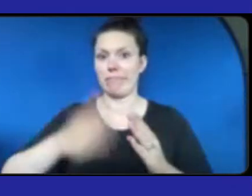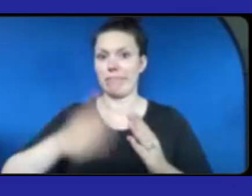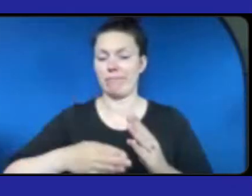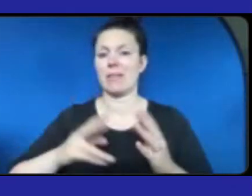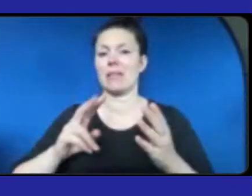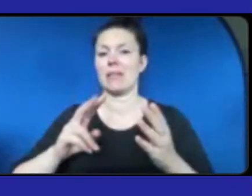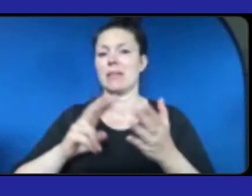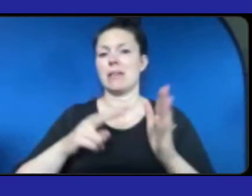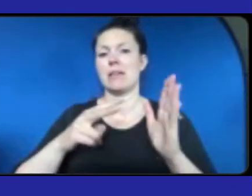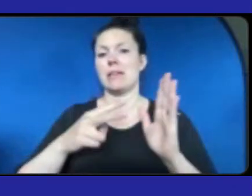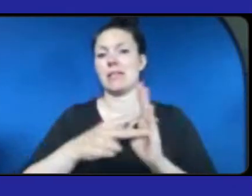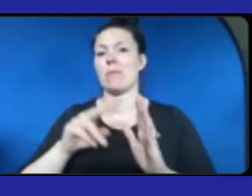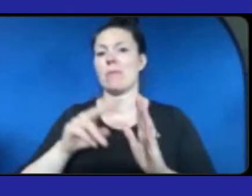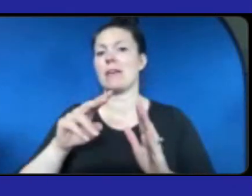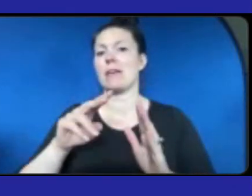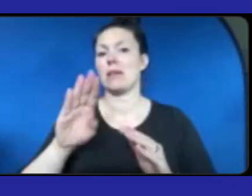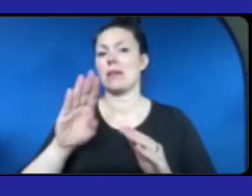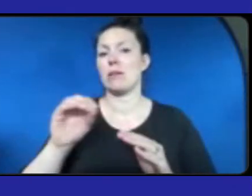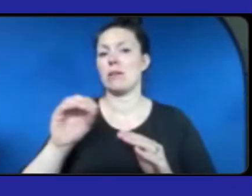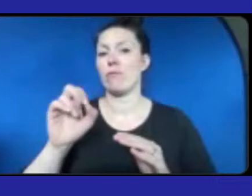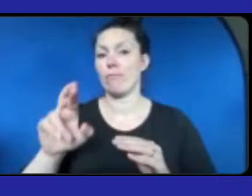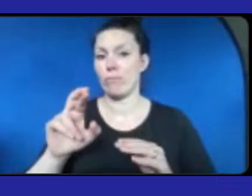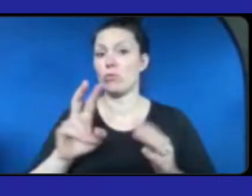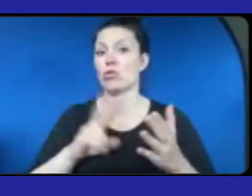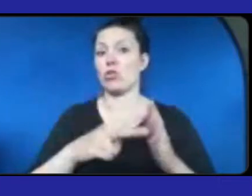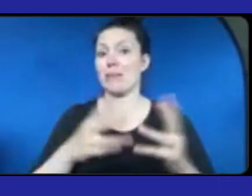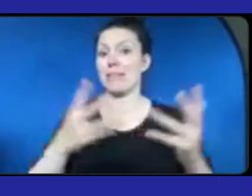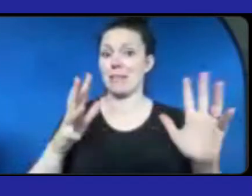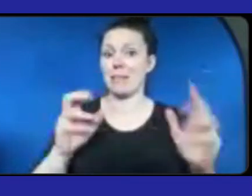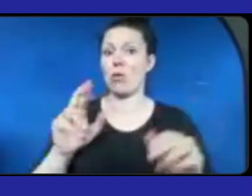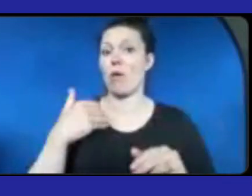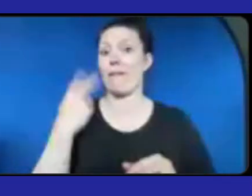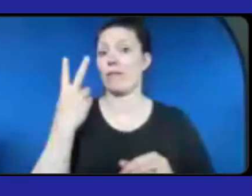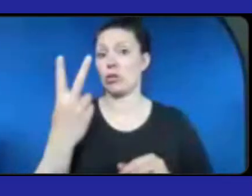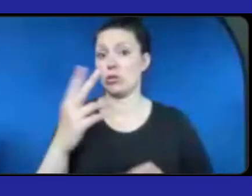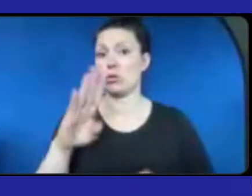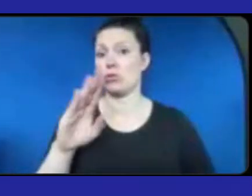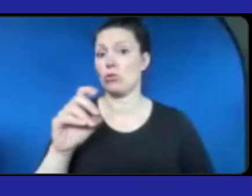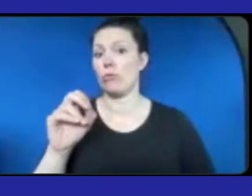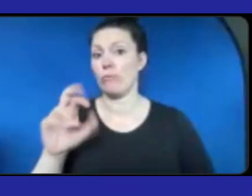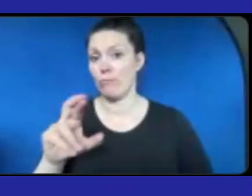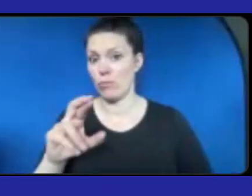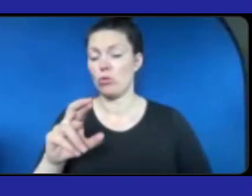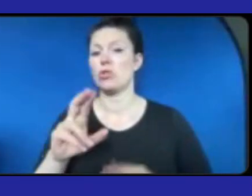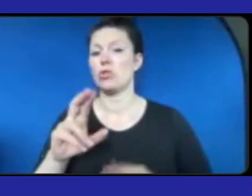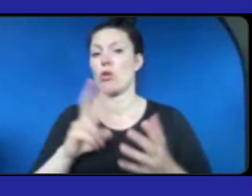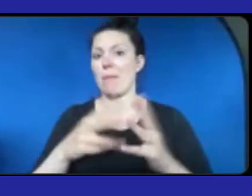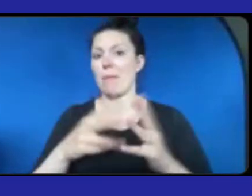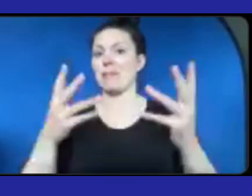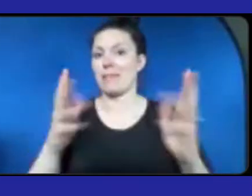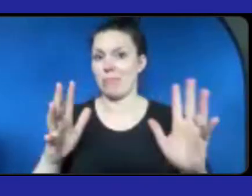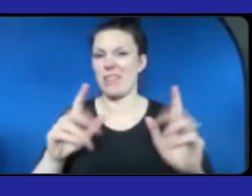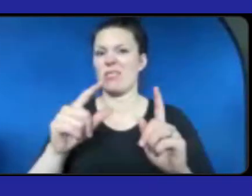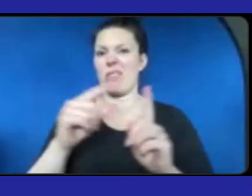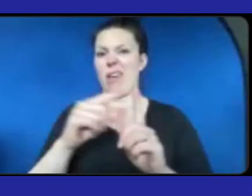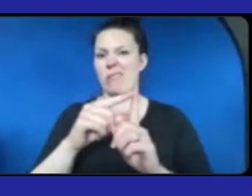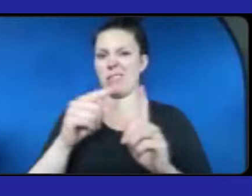really completed, and for some having 2 boosters. But absolutely, we can share that breakdown with the board.